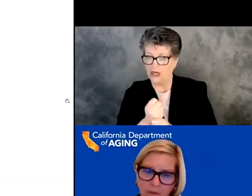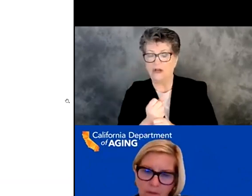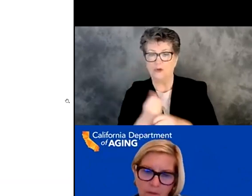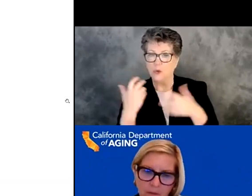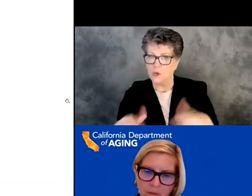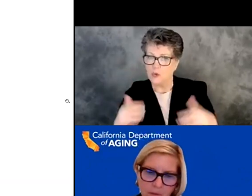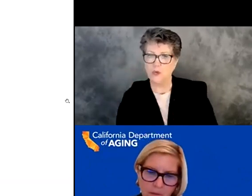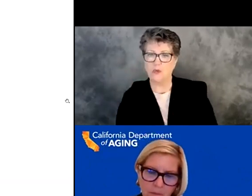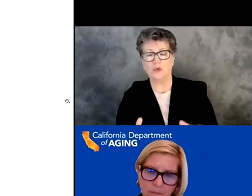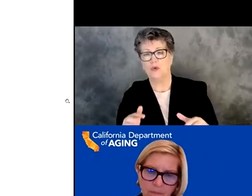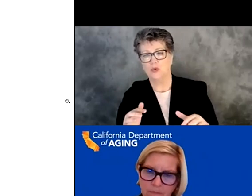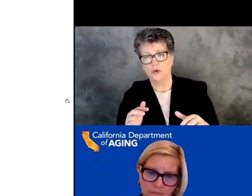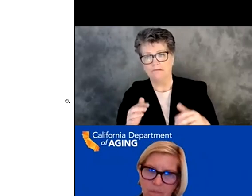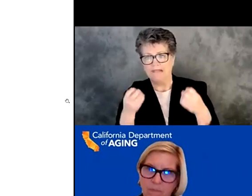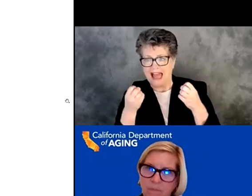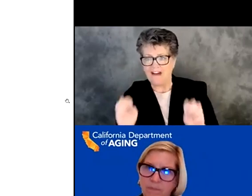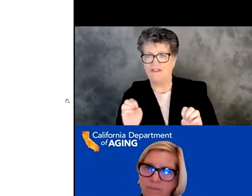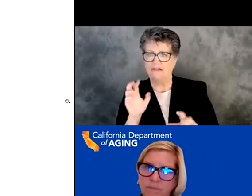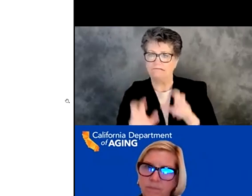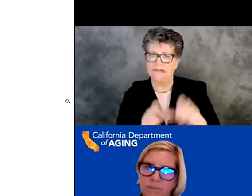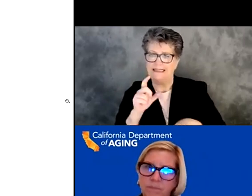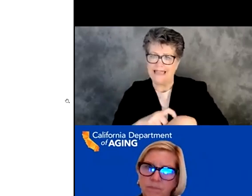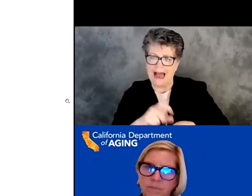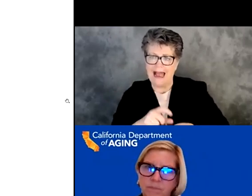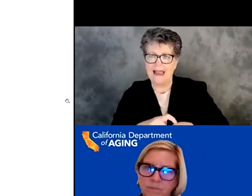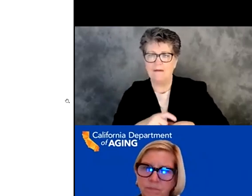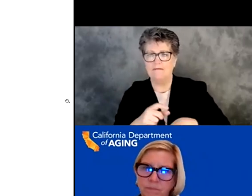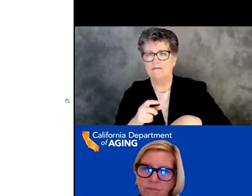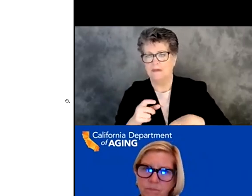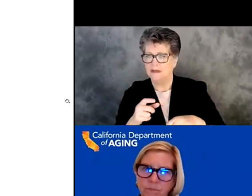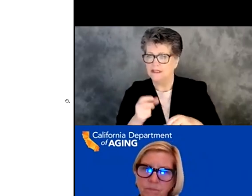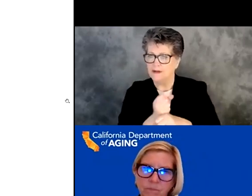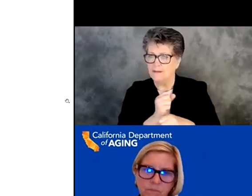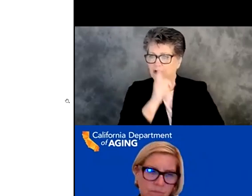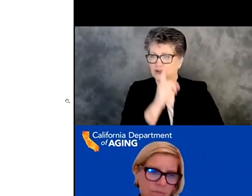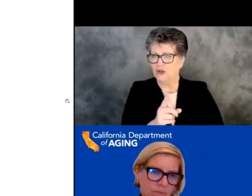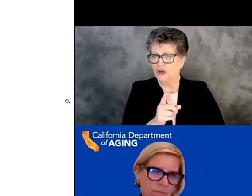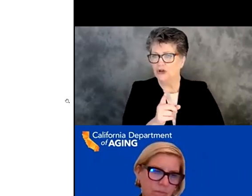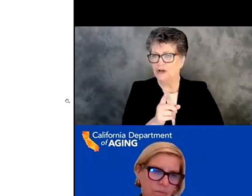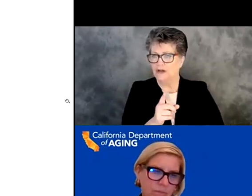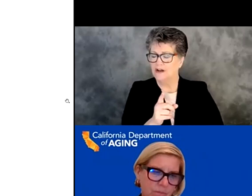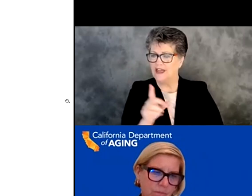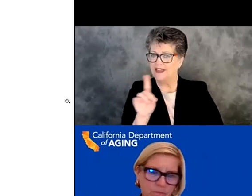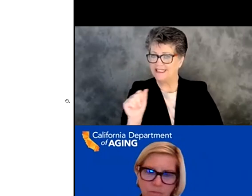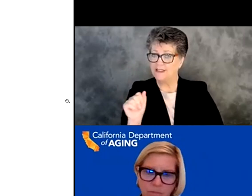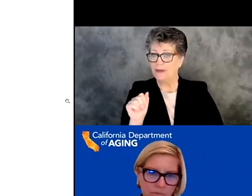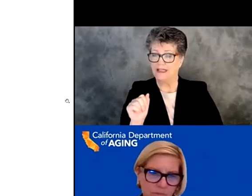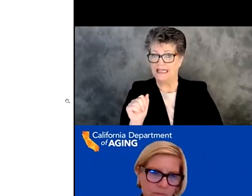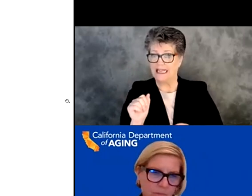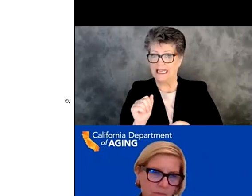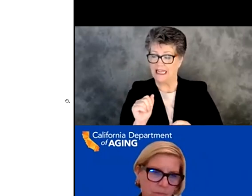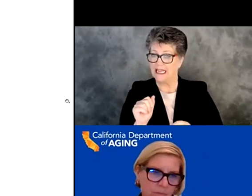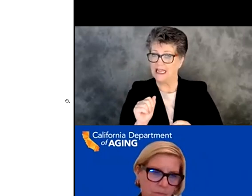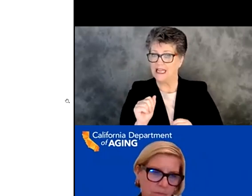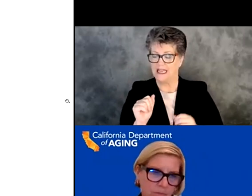much effort and time to make sure that the disability voices